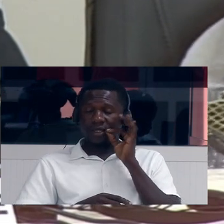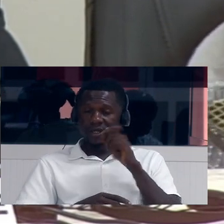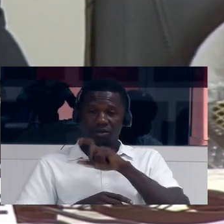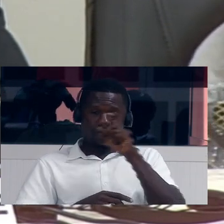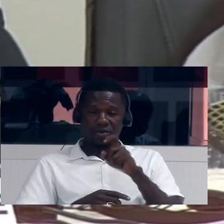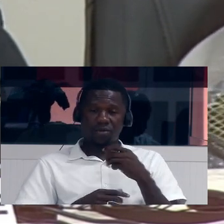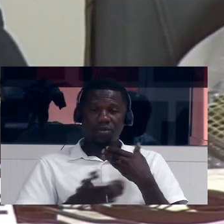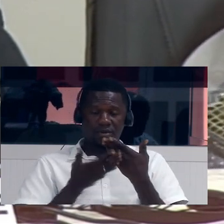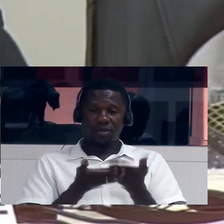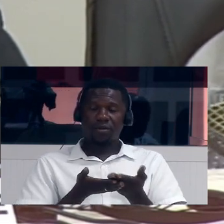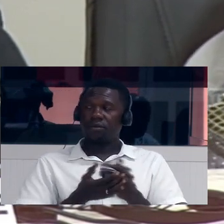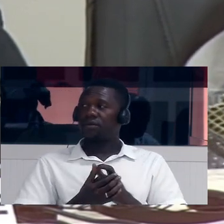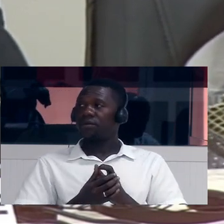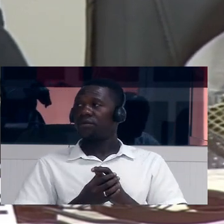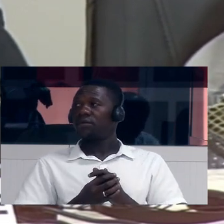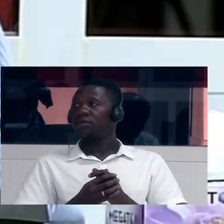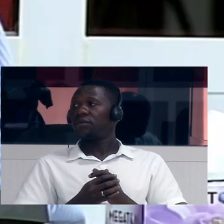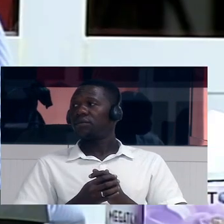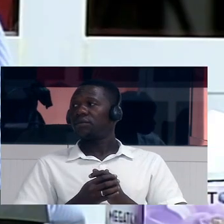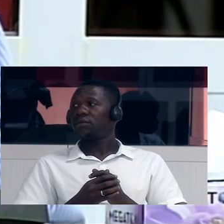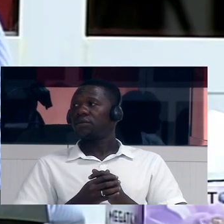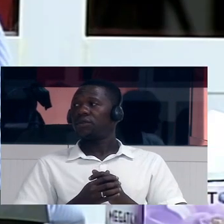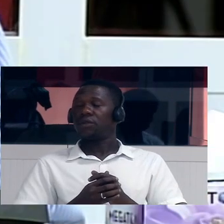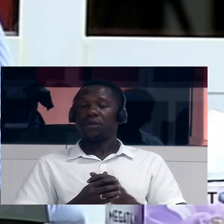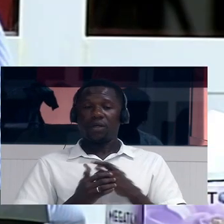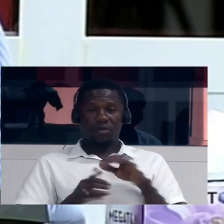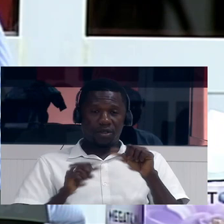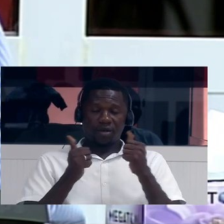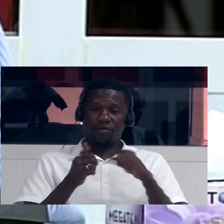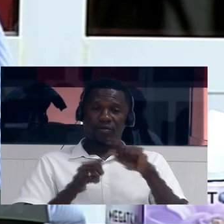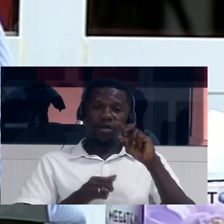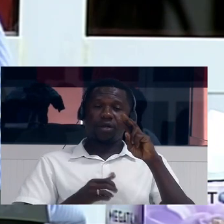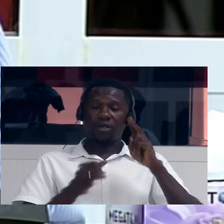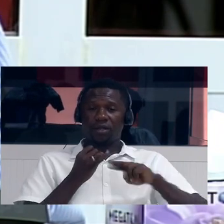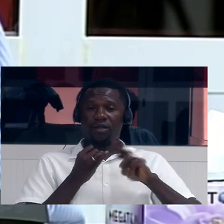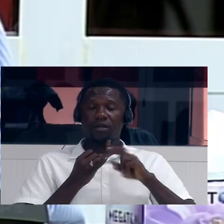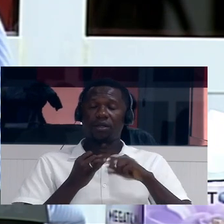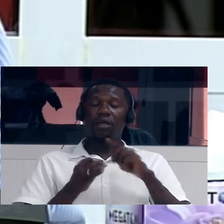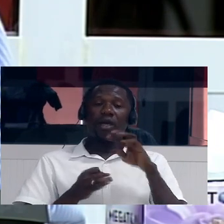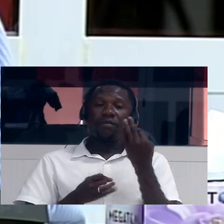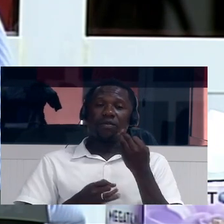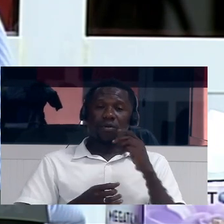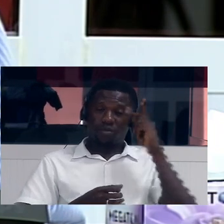them. Please go ahead. Let me start from the last one. If there was any political influence,